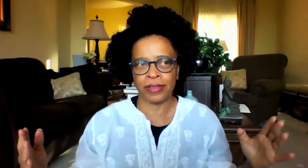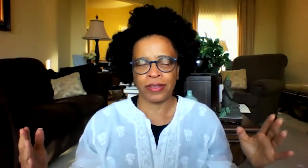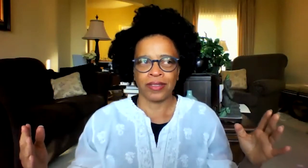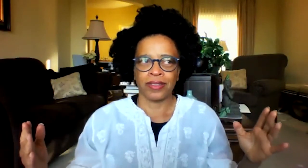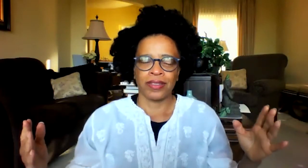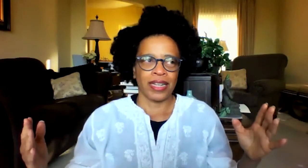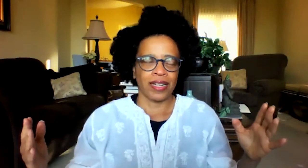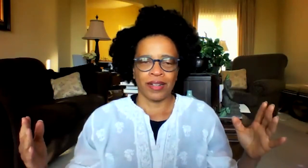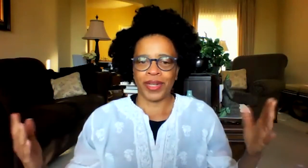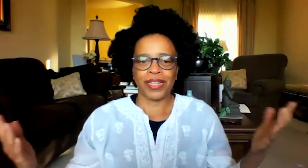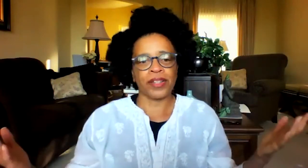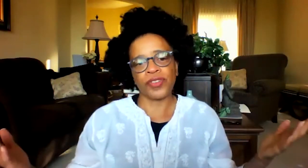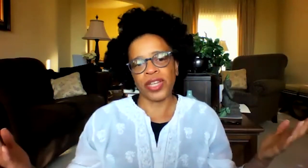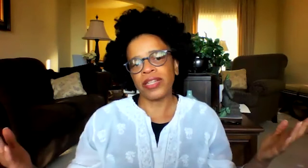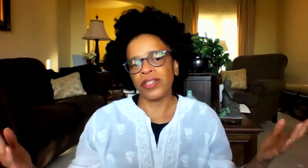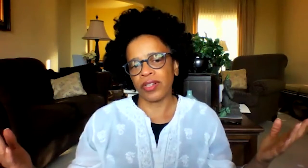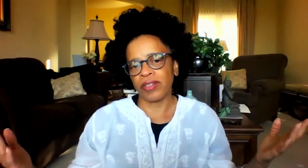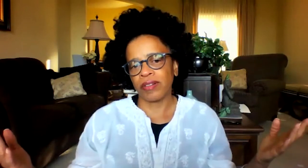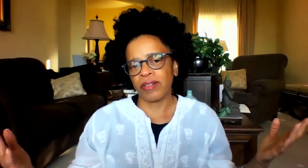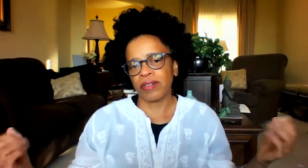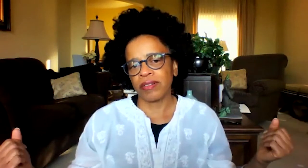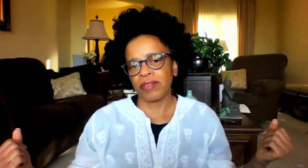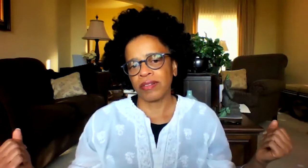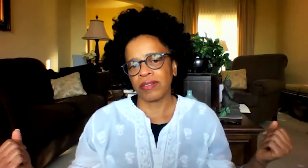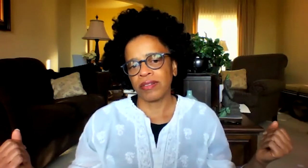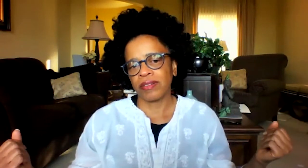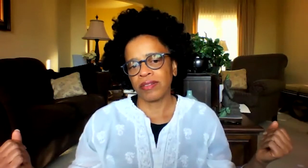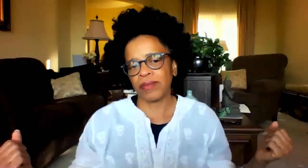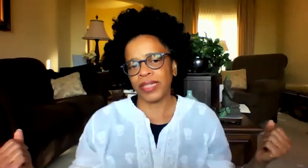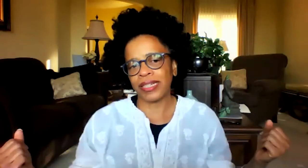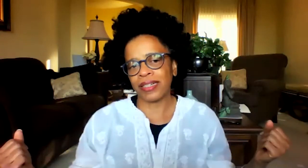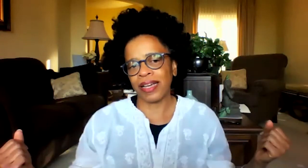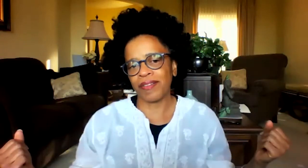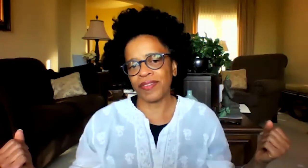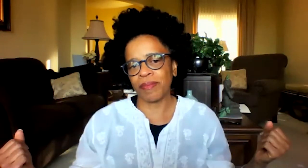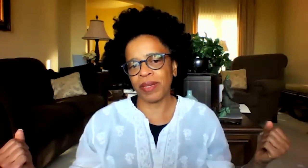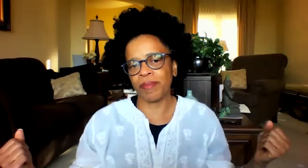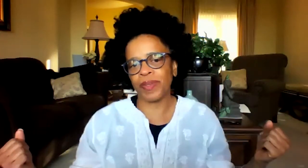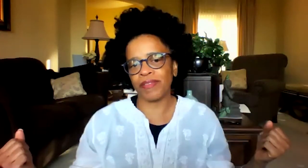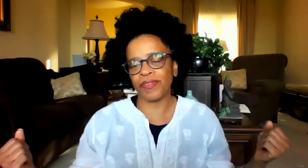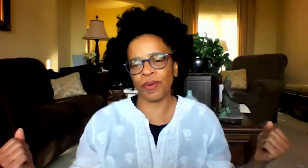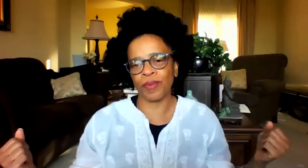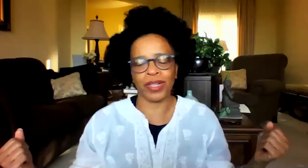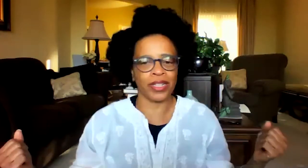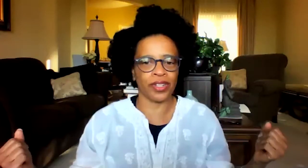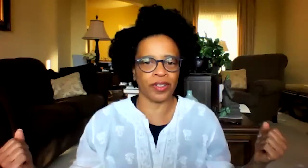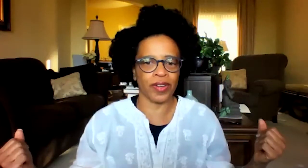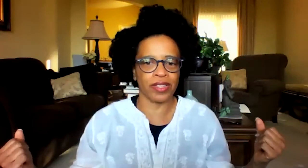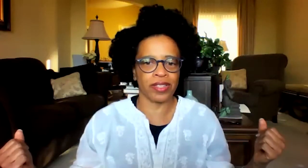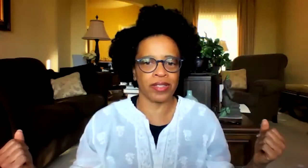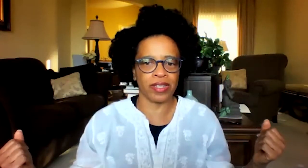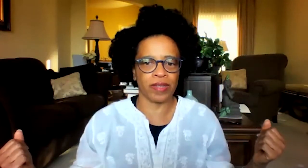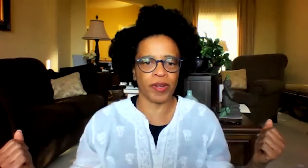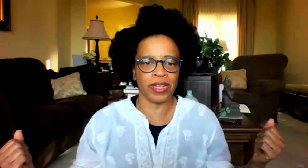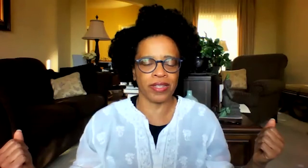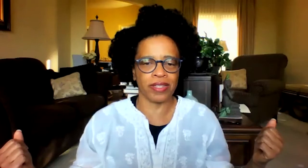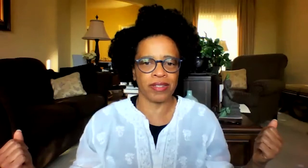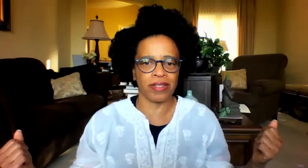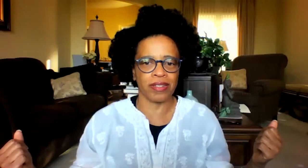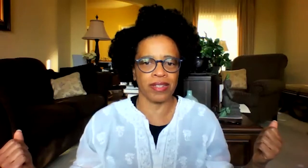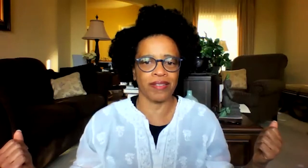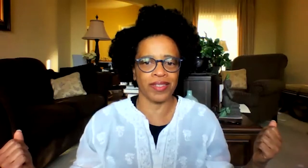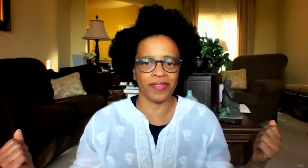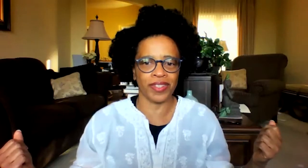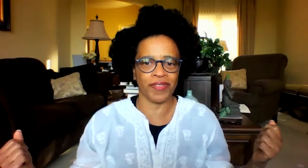different, we can understand each other. We can have some empathy for what each other has